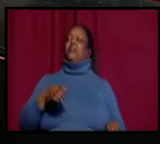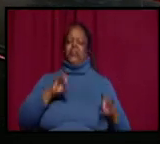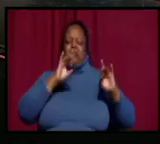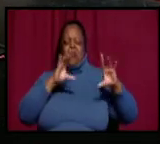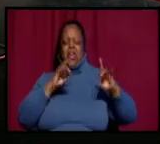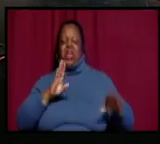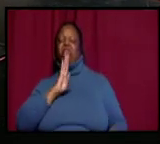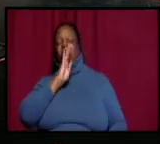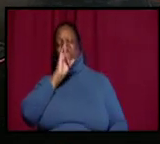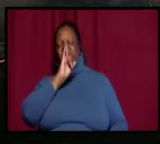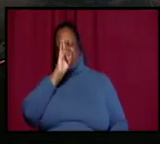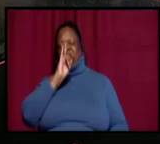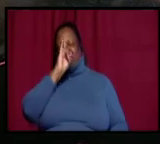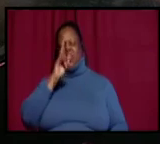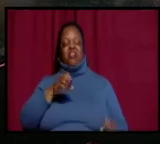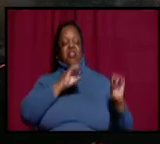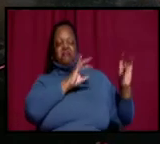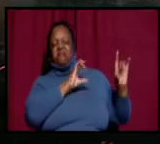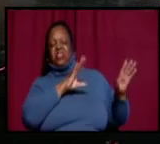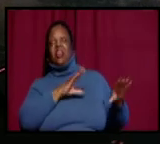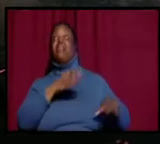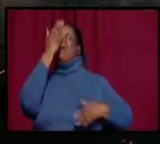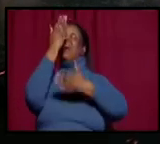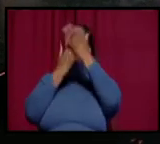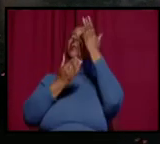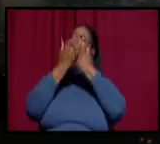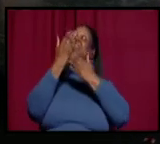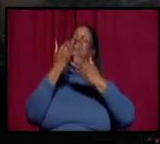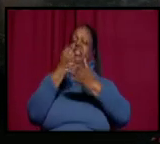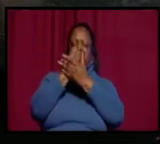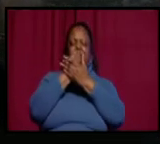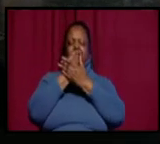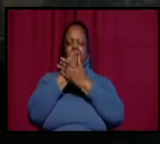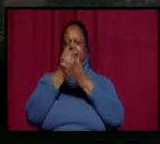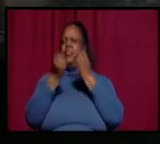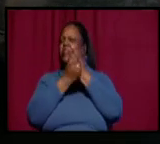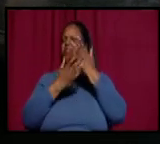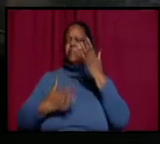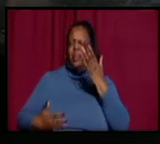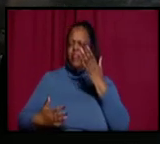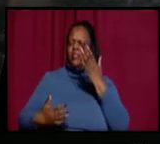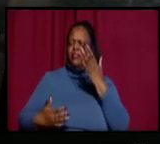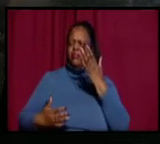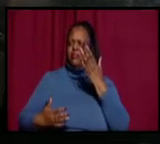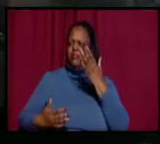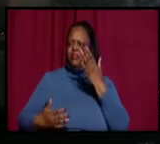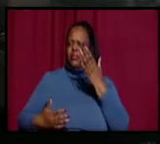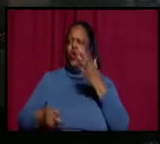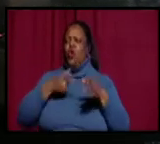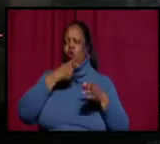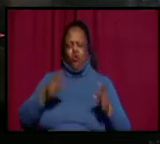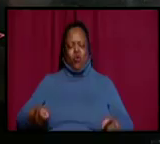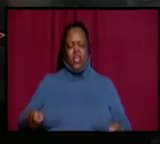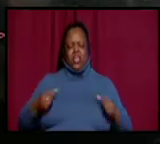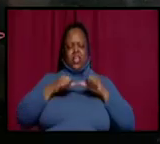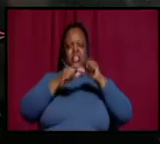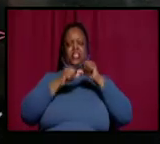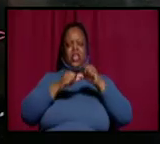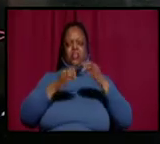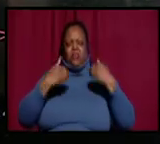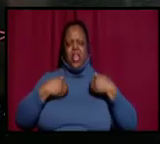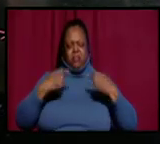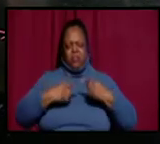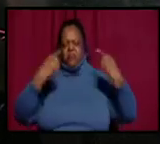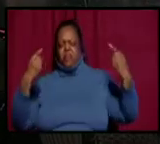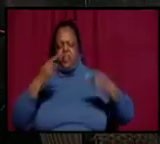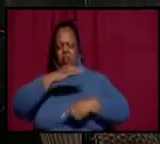haughty look. In the name of Jesus, hands that shed innocent blood, him that sowed discord among brethren. God, forgive us